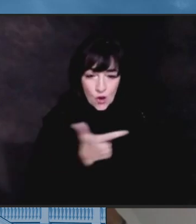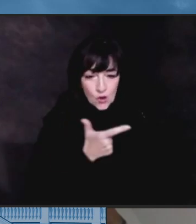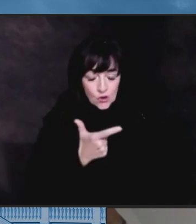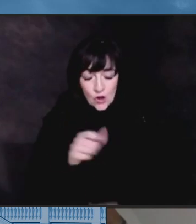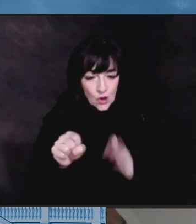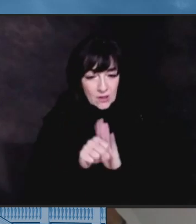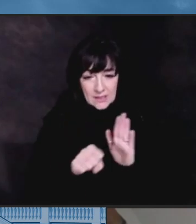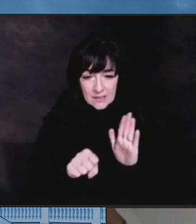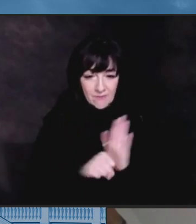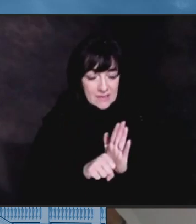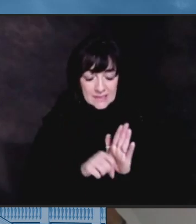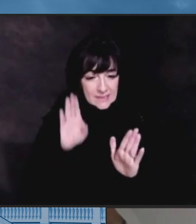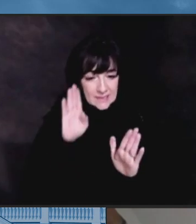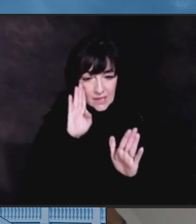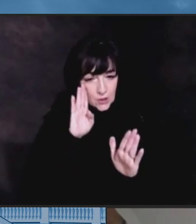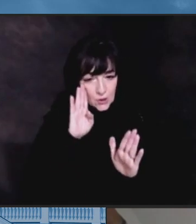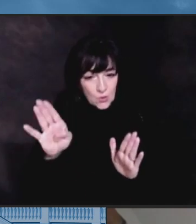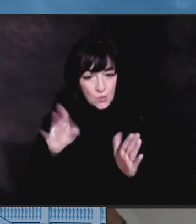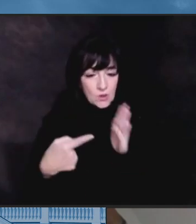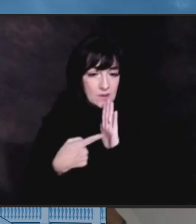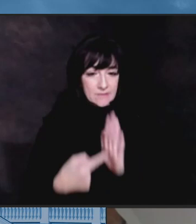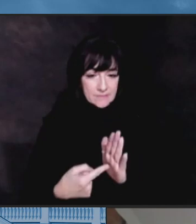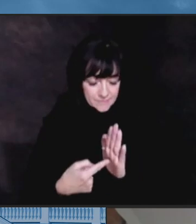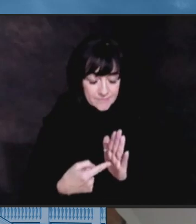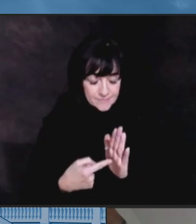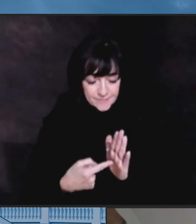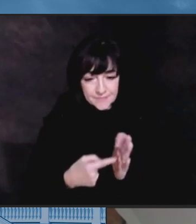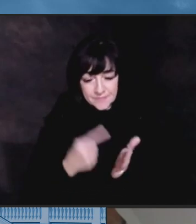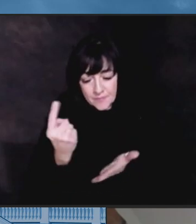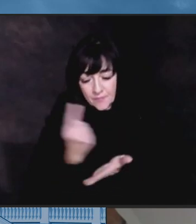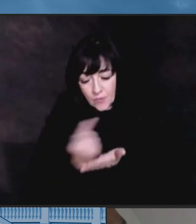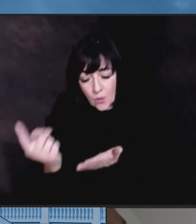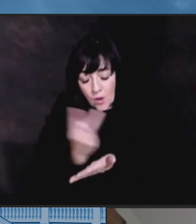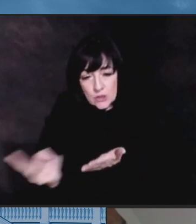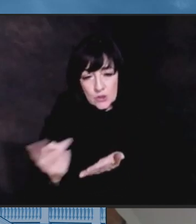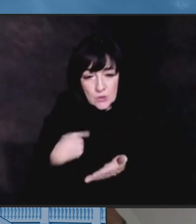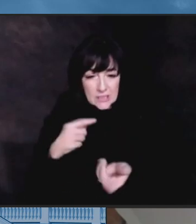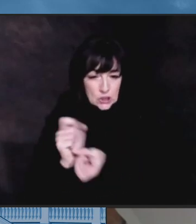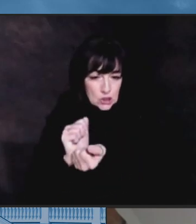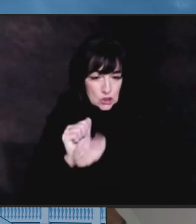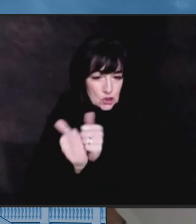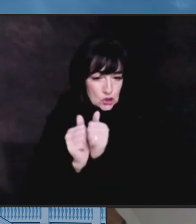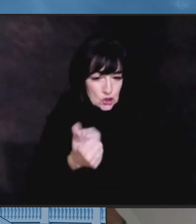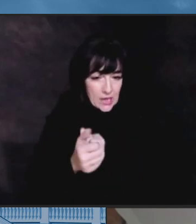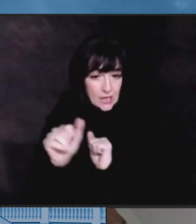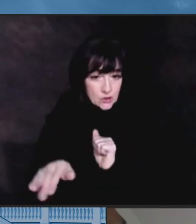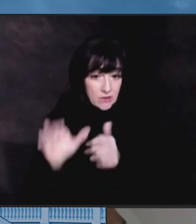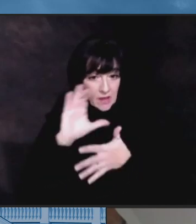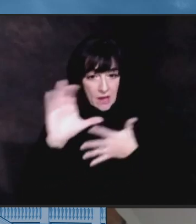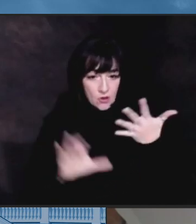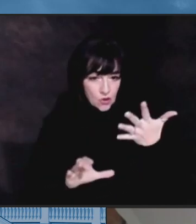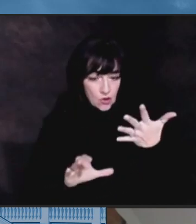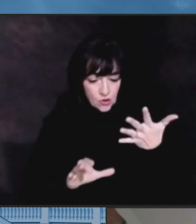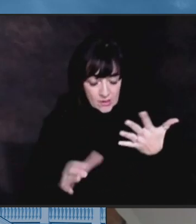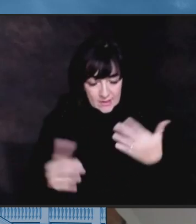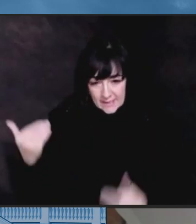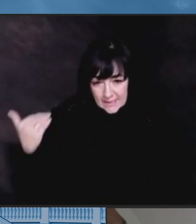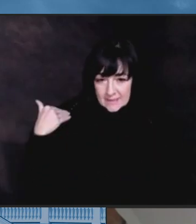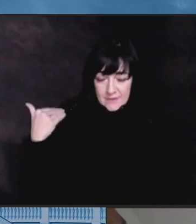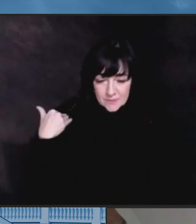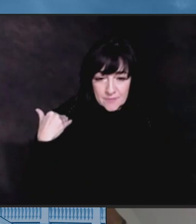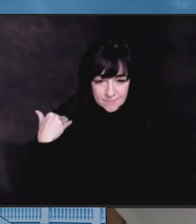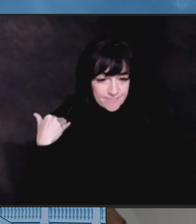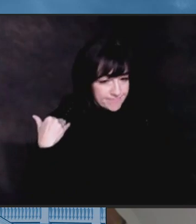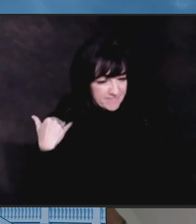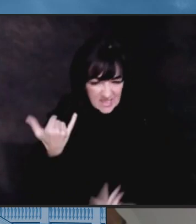ago, I changed the criteria a little, and still all of the state would light up. In other words, we